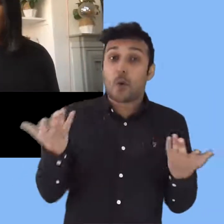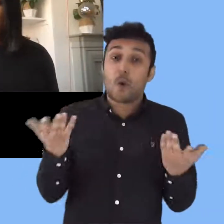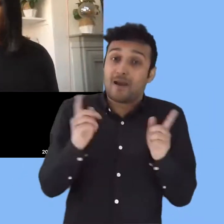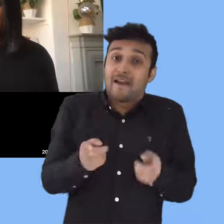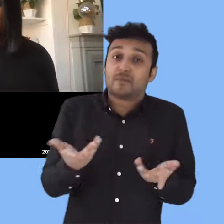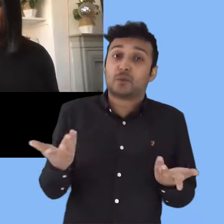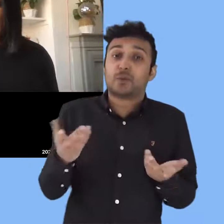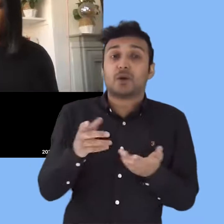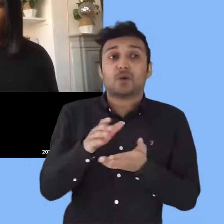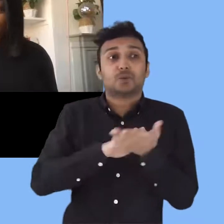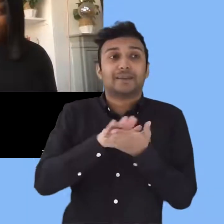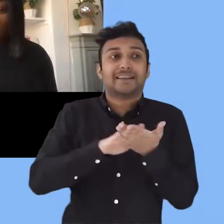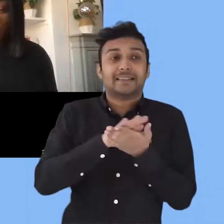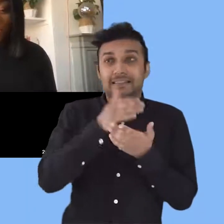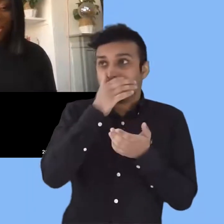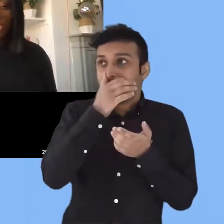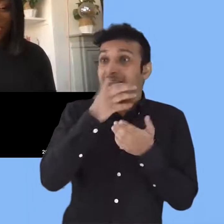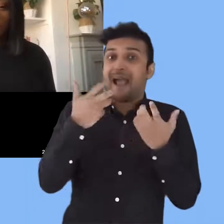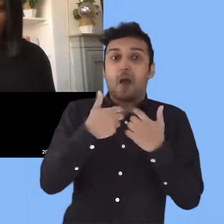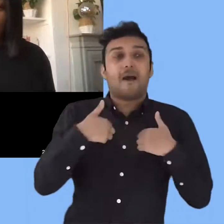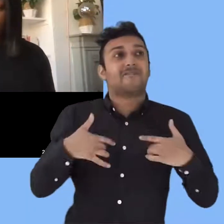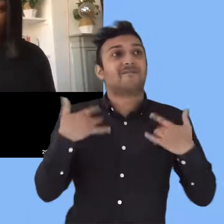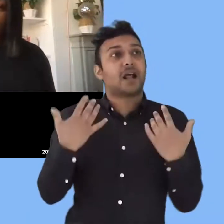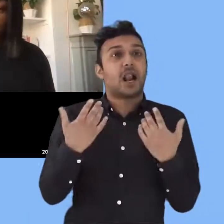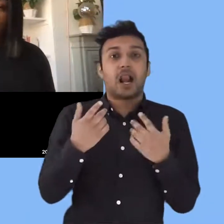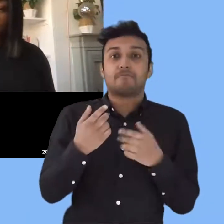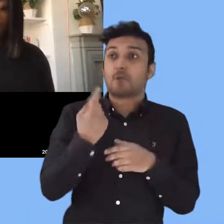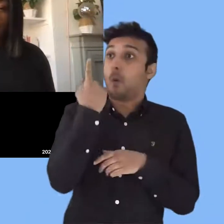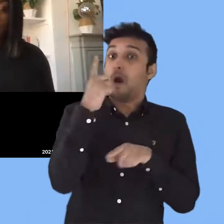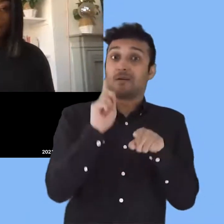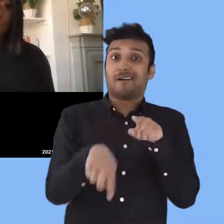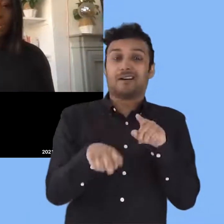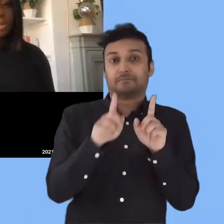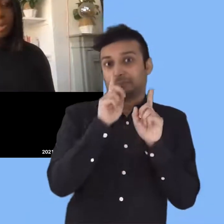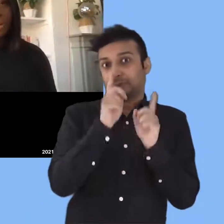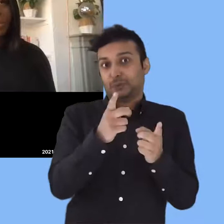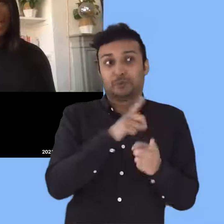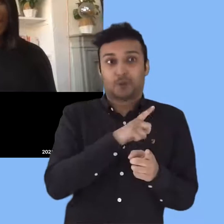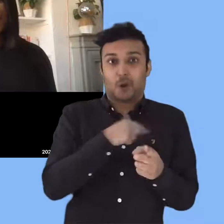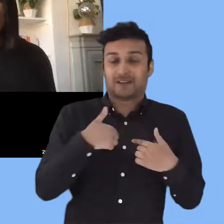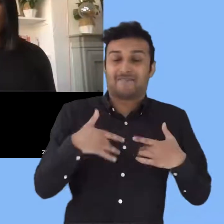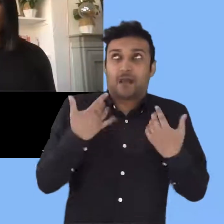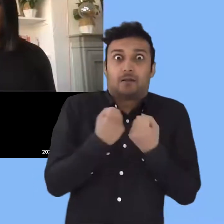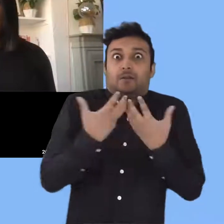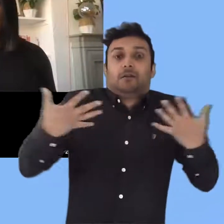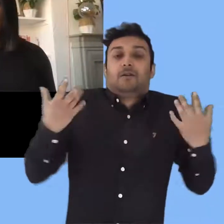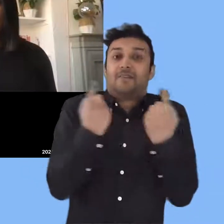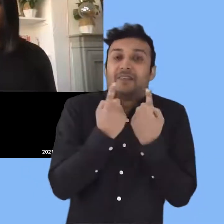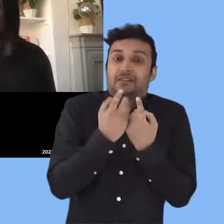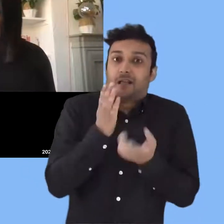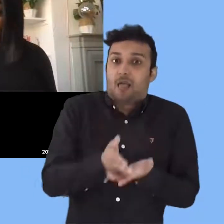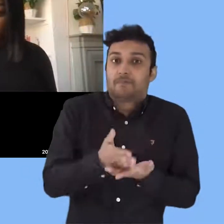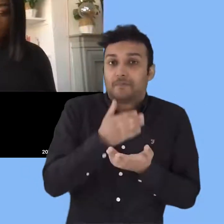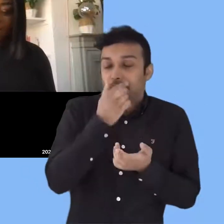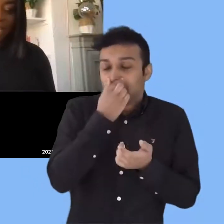asking how I feel, because I just feel a multitude of so many things, but I'm so keen to get